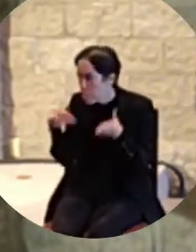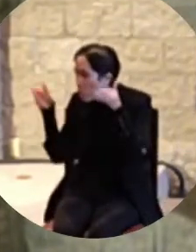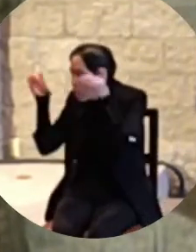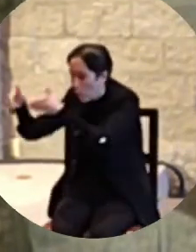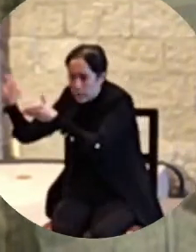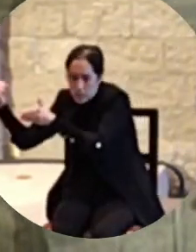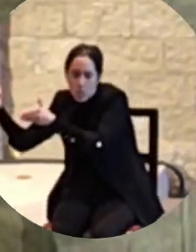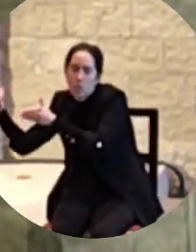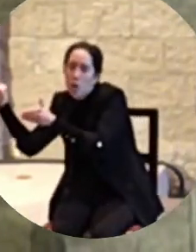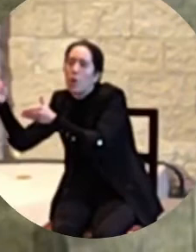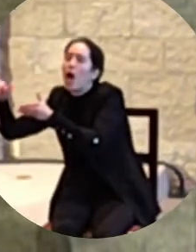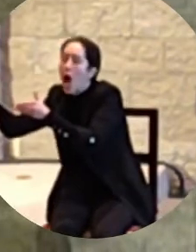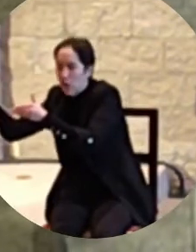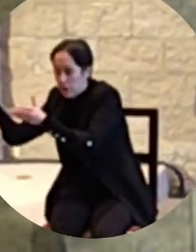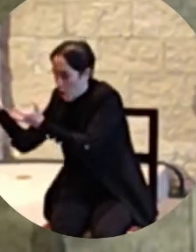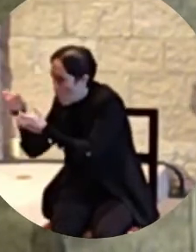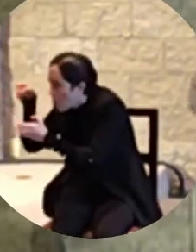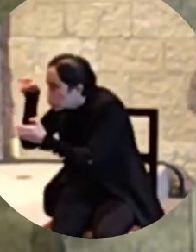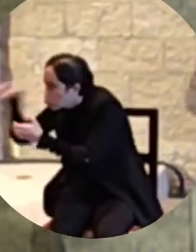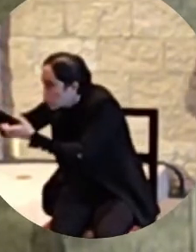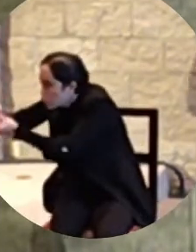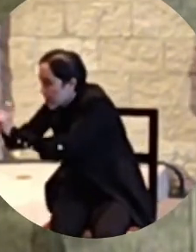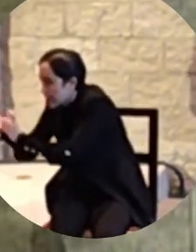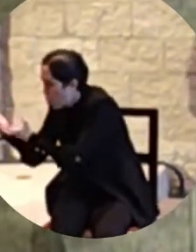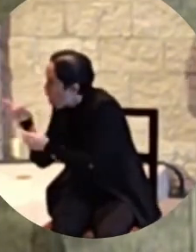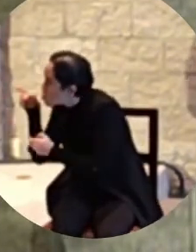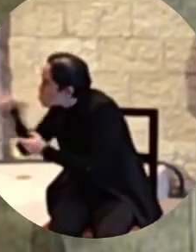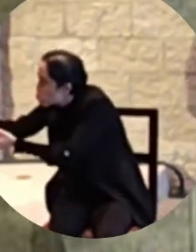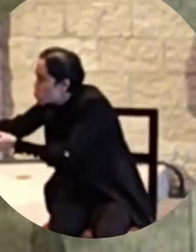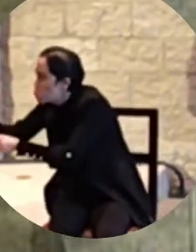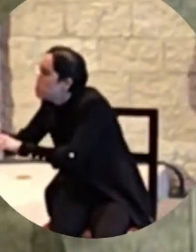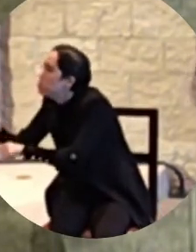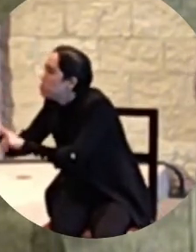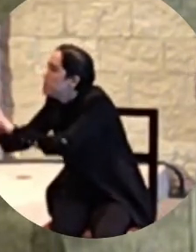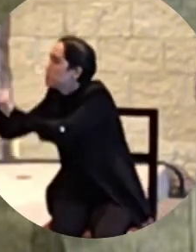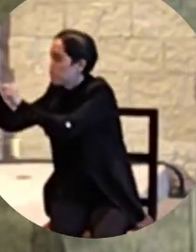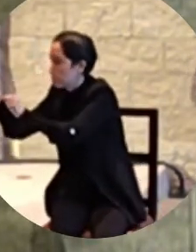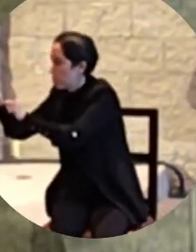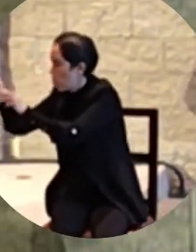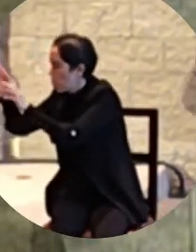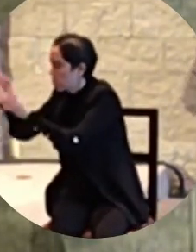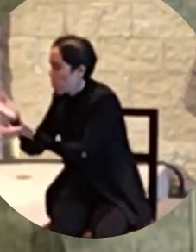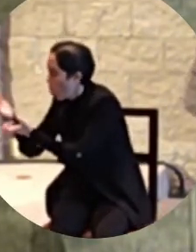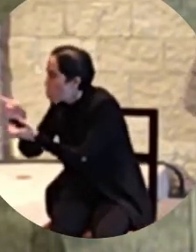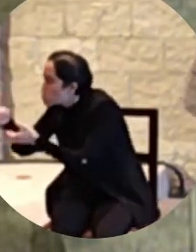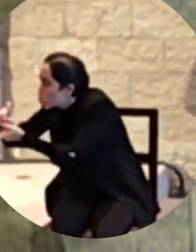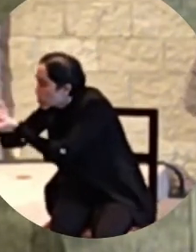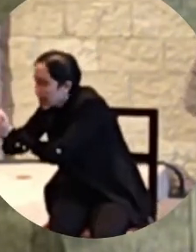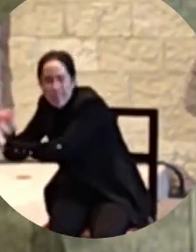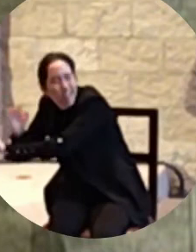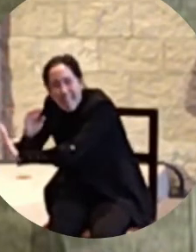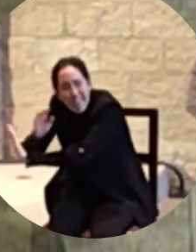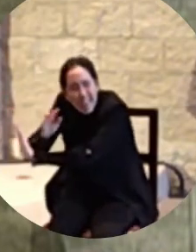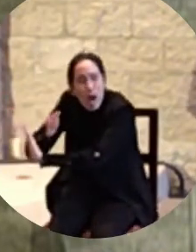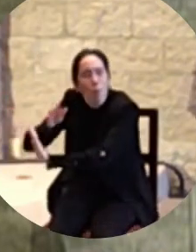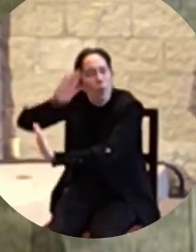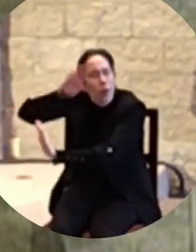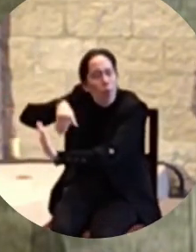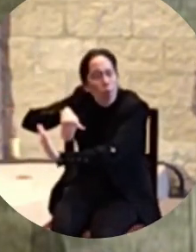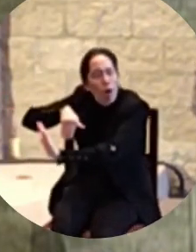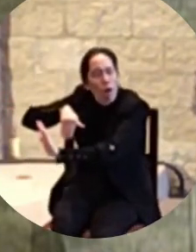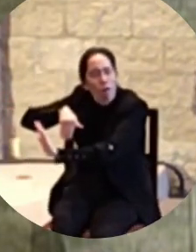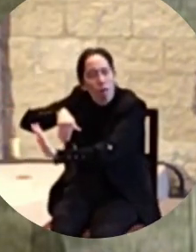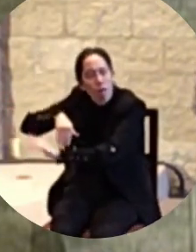changing my own life. And we know that transformation begins within.